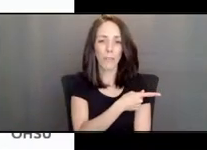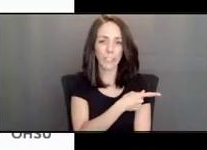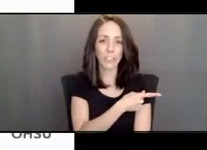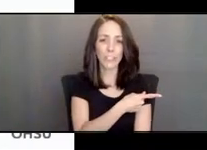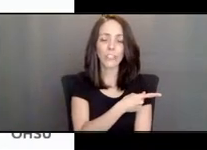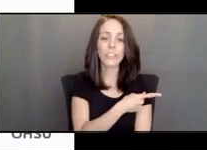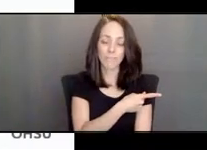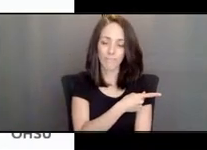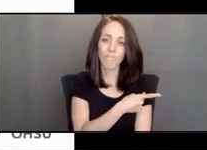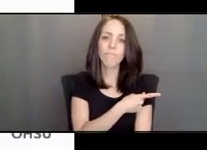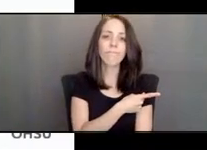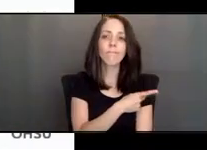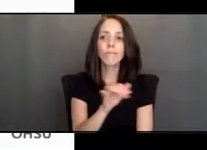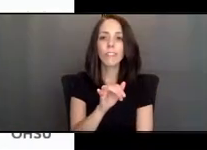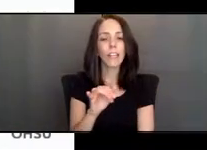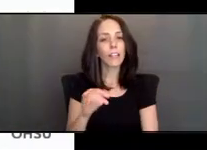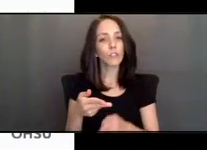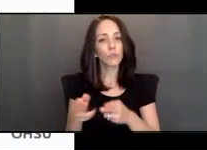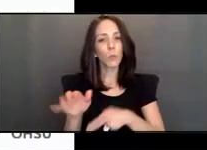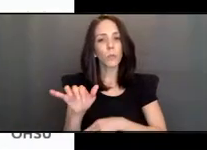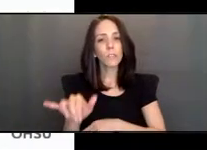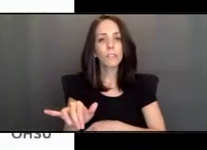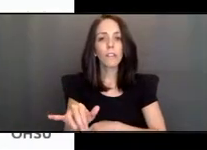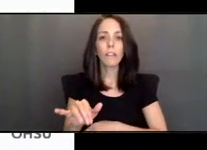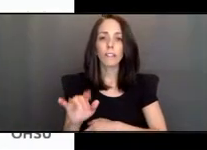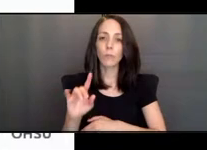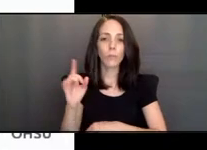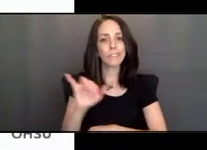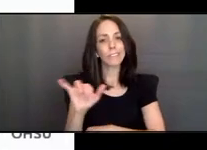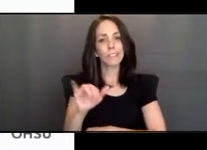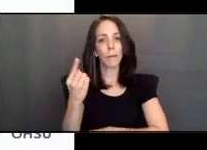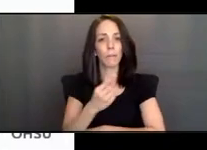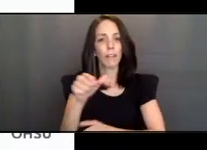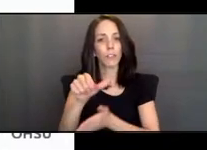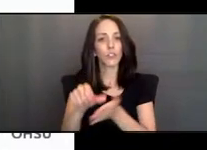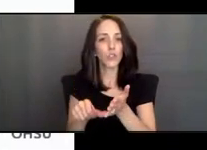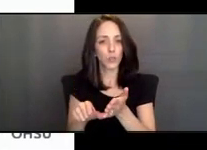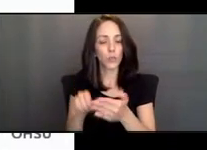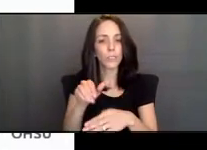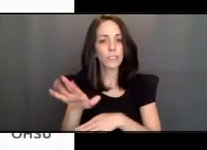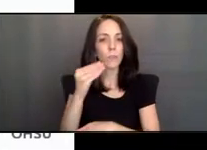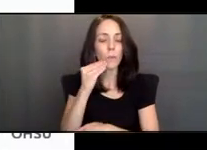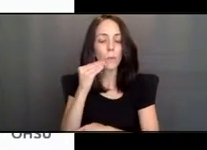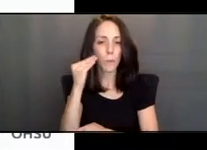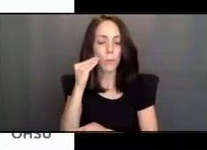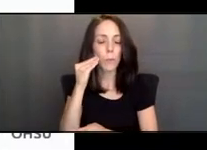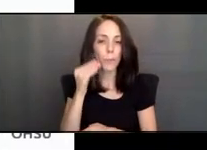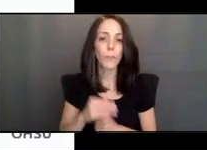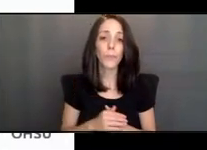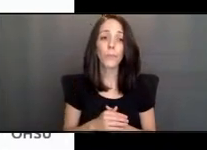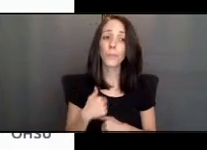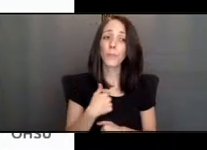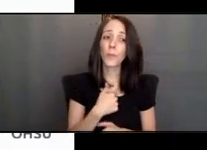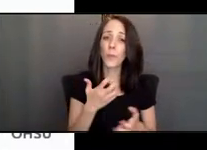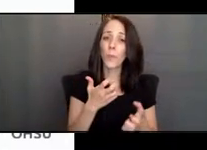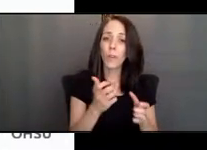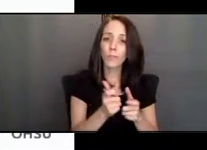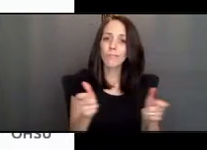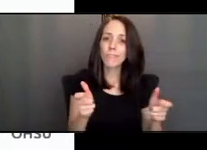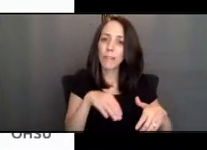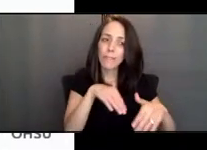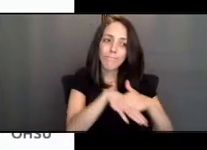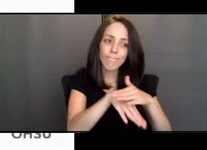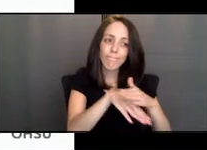surgery and chemotherapy. We will also continue to expand access to OHSU through both in-person